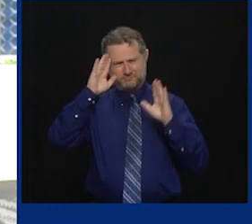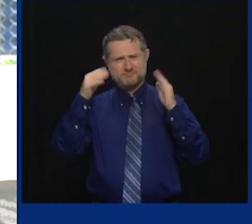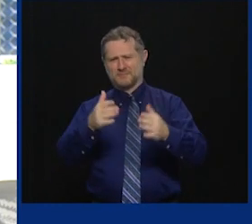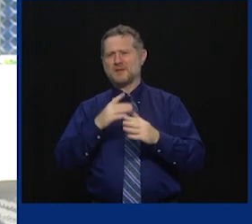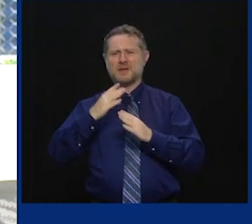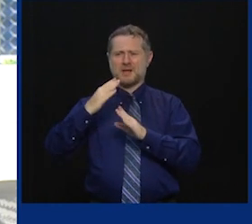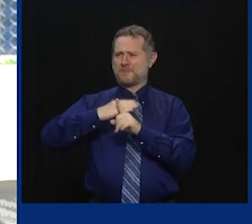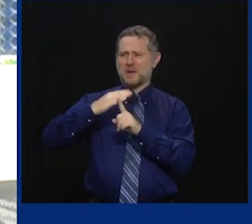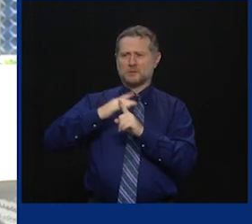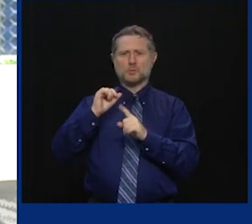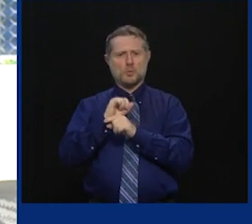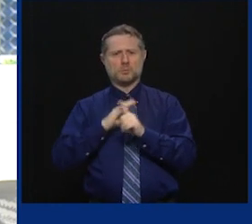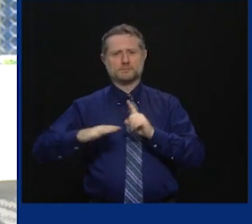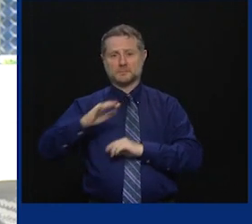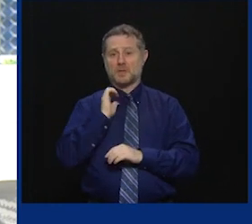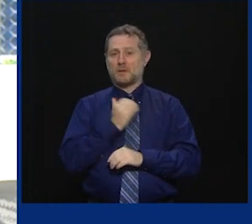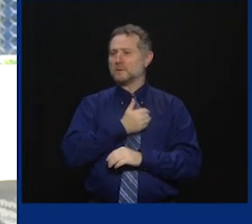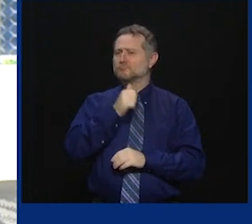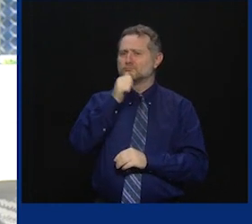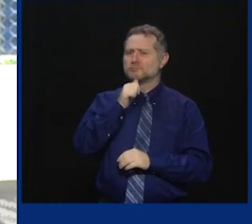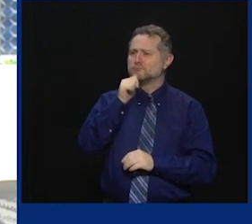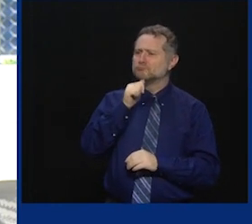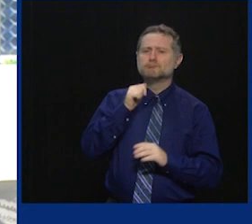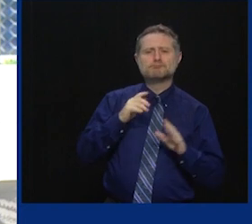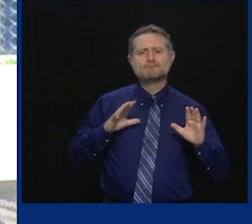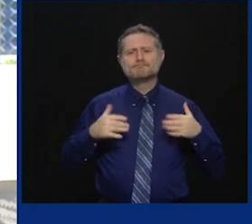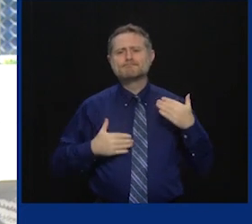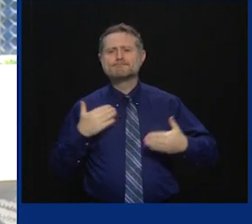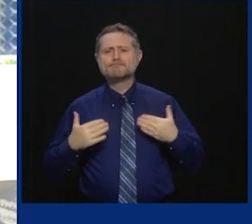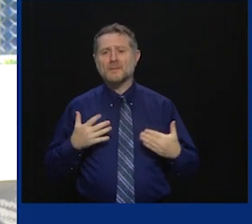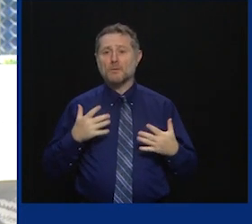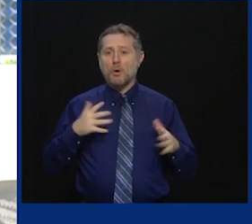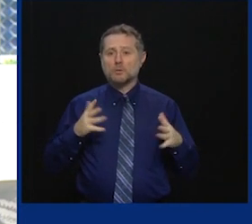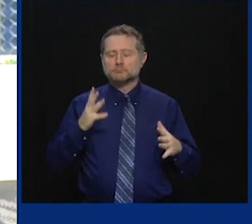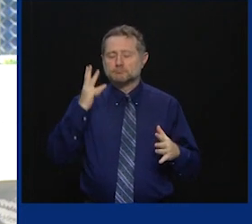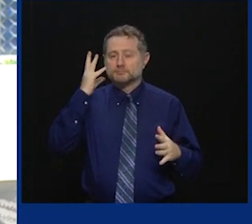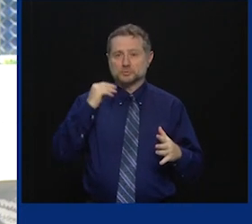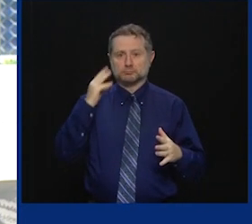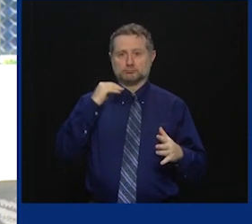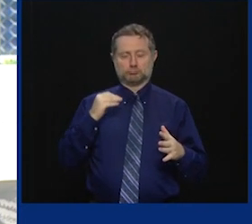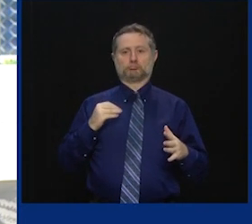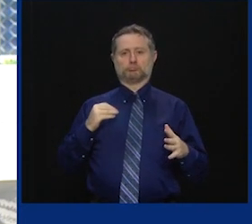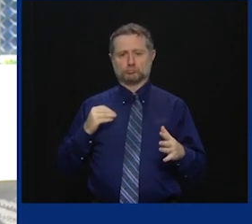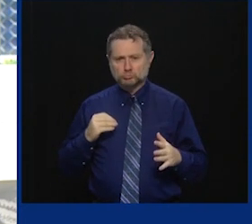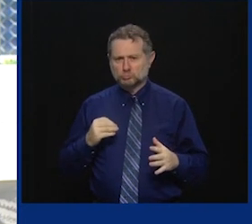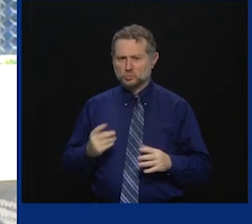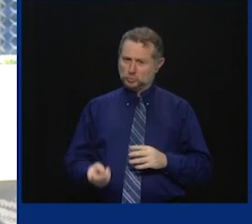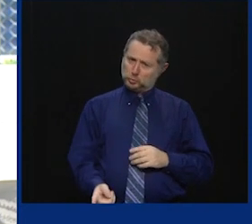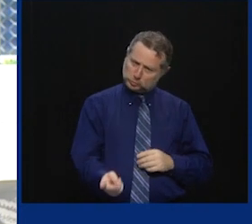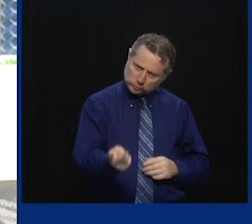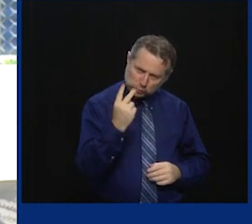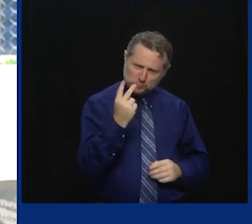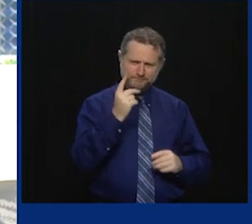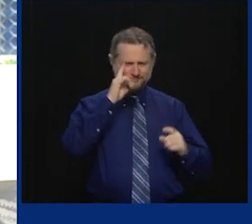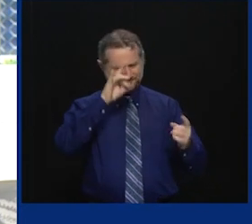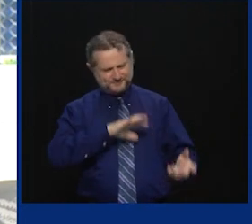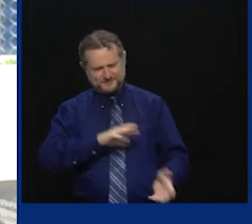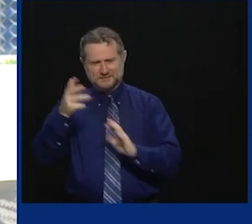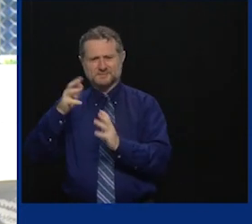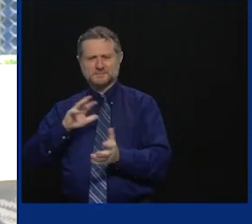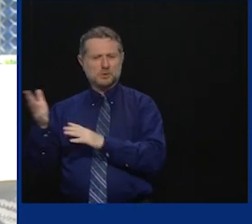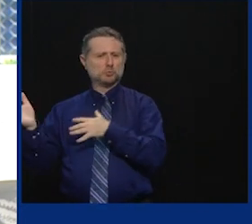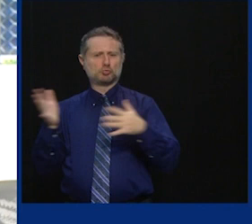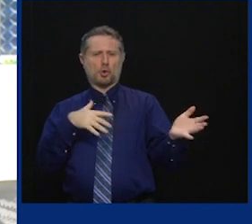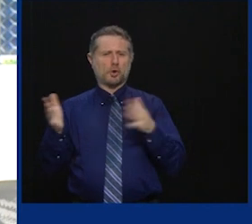and on resiliency. Of course, impacted by 2 major storms right in the first few days of her administration, but also providing